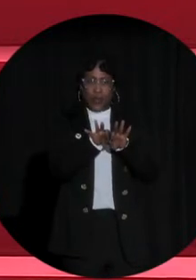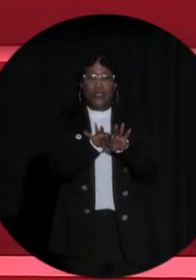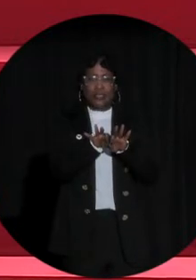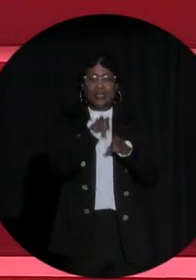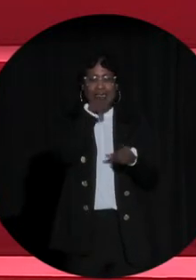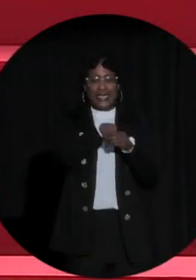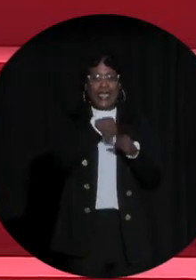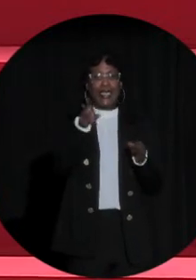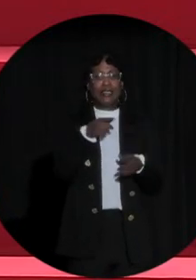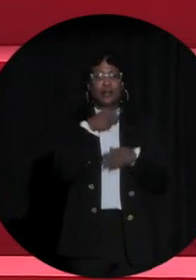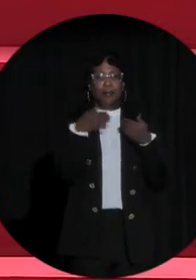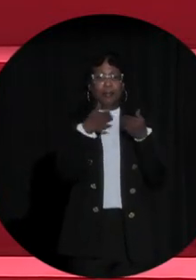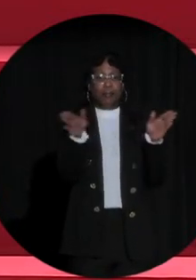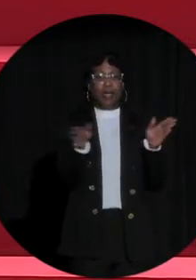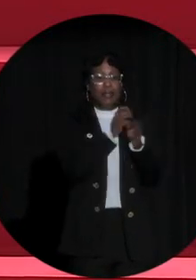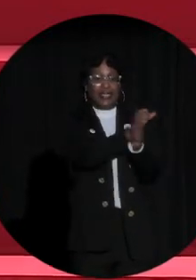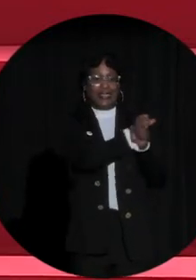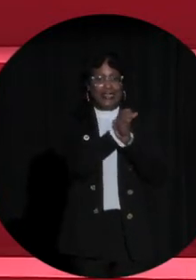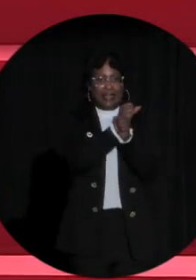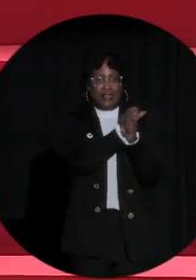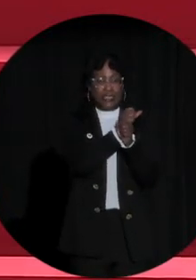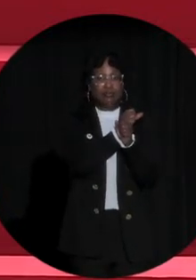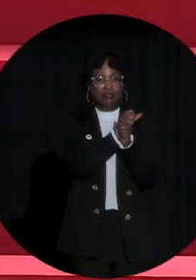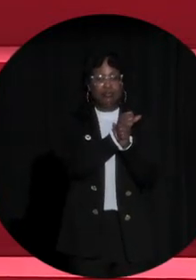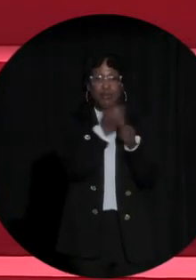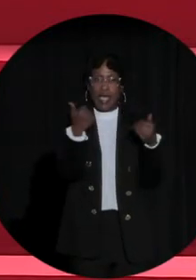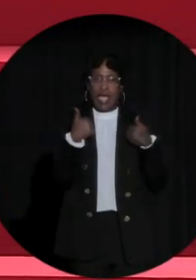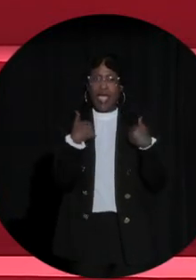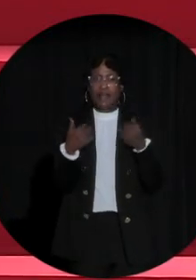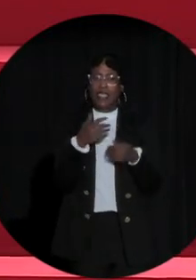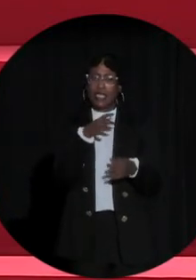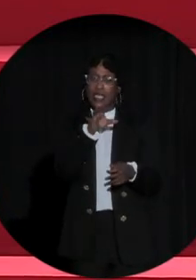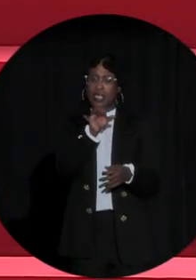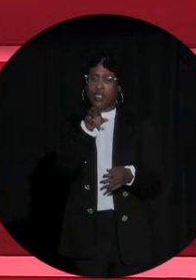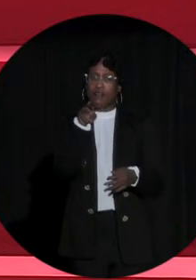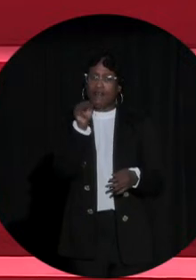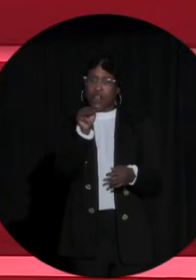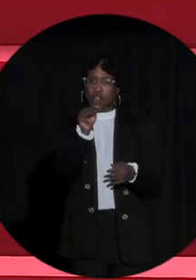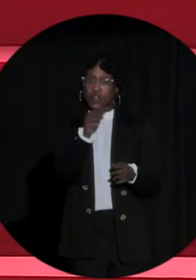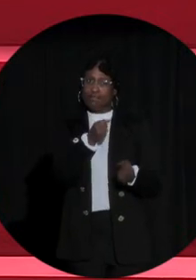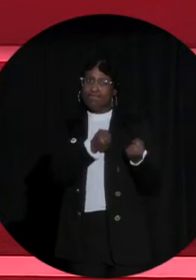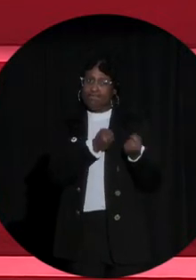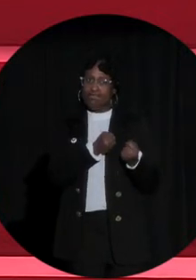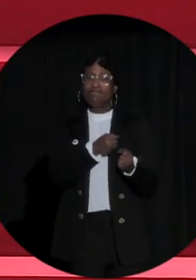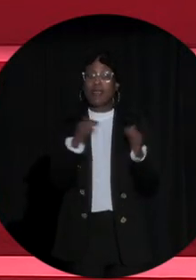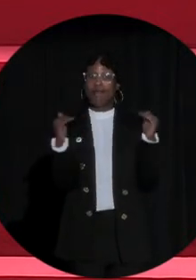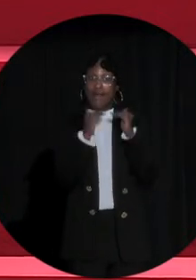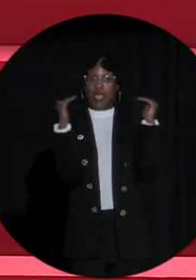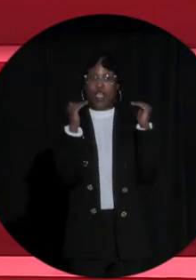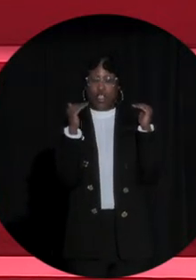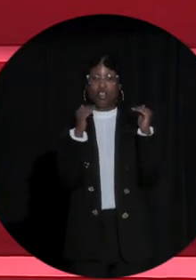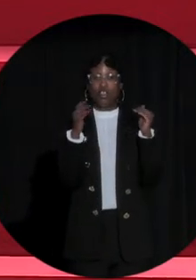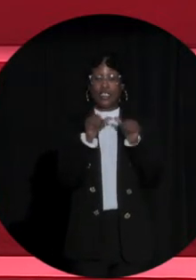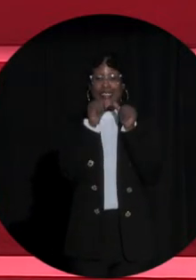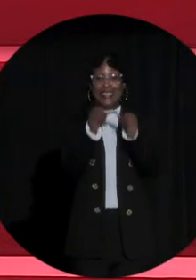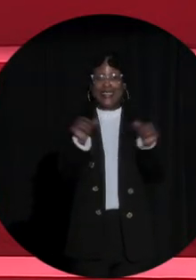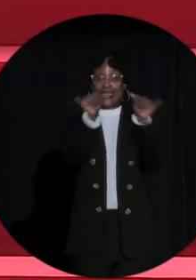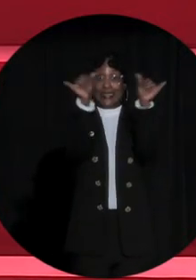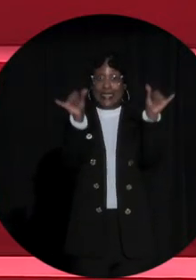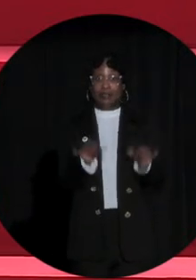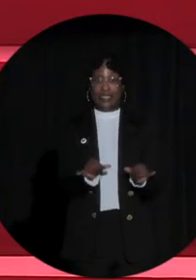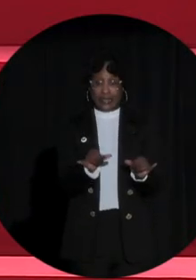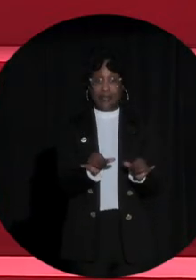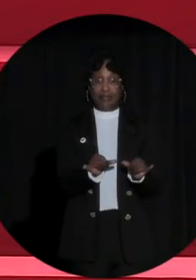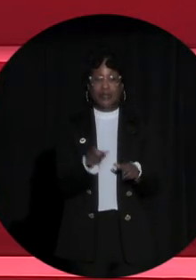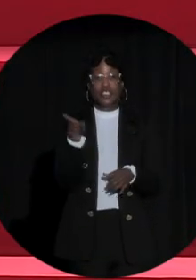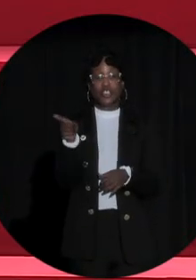her responsibilities in a firm, fair, and consistent manner. She is a member of the First